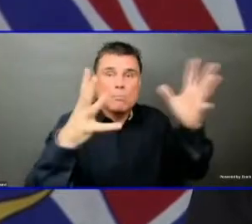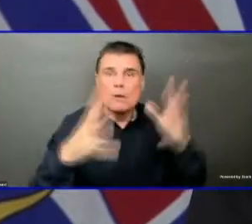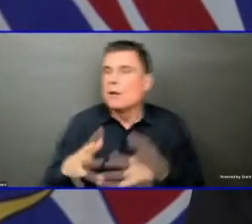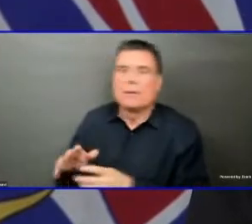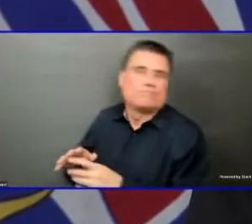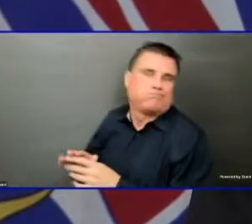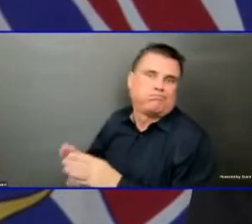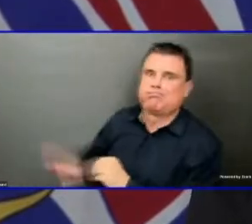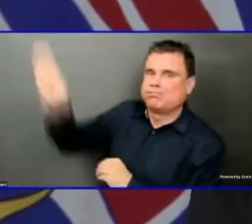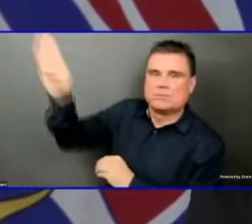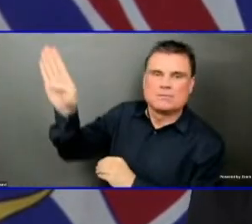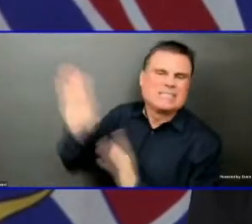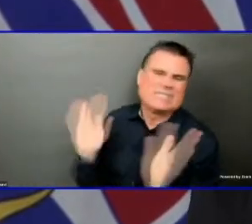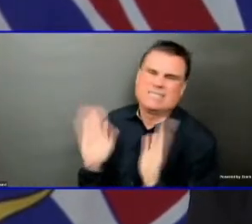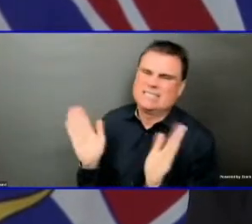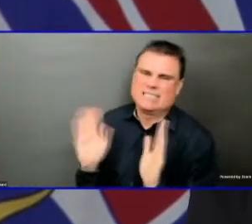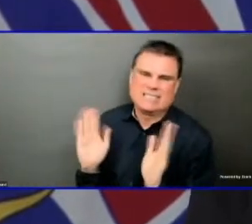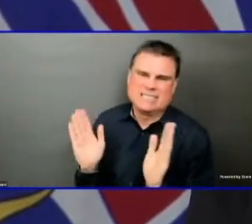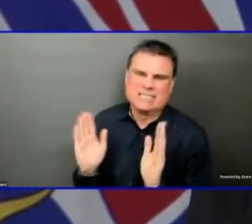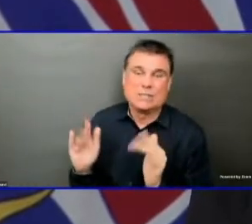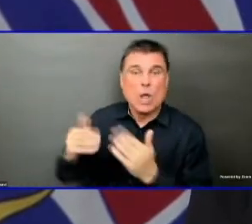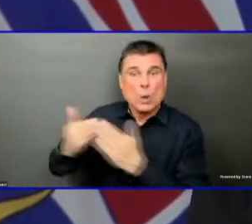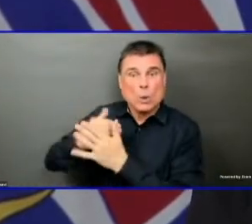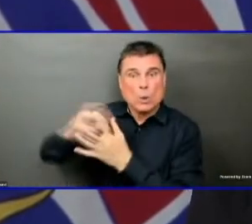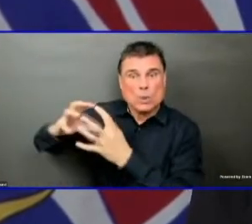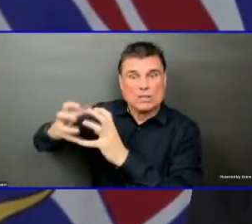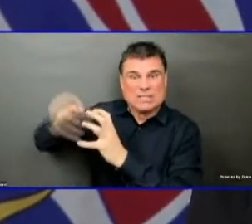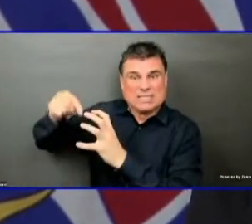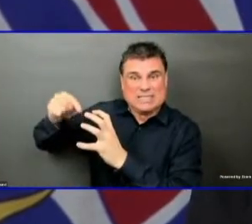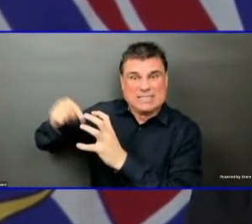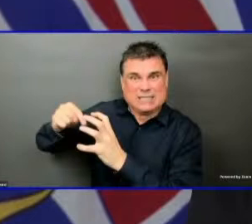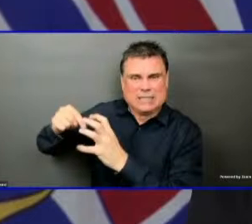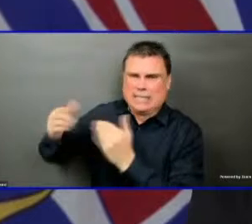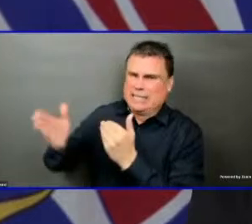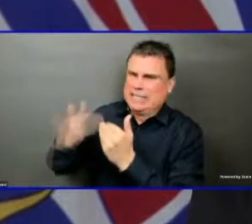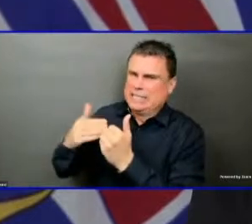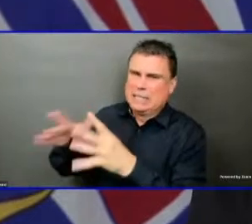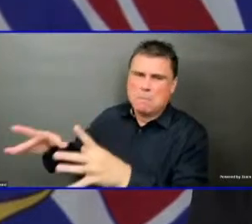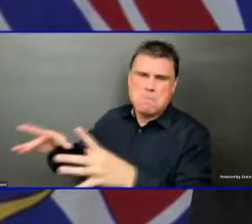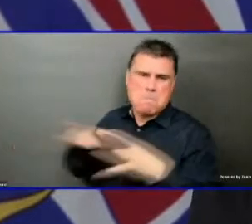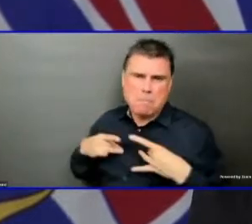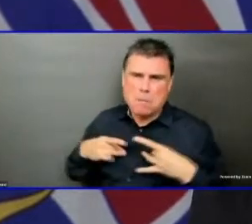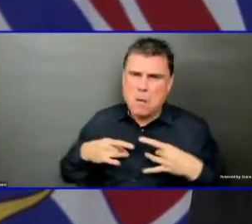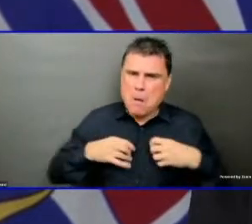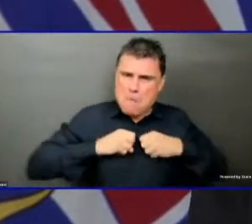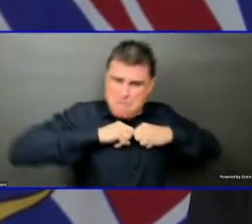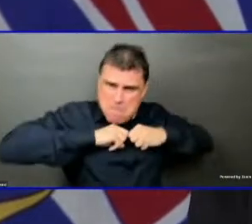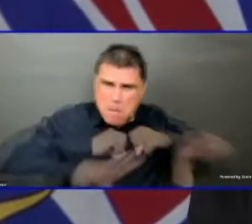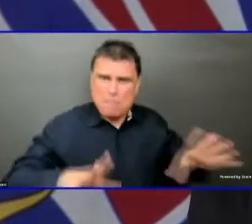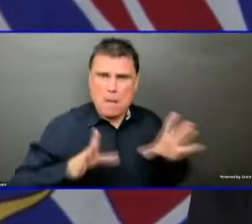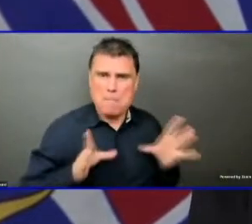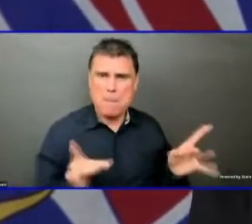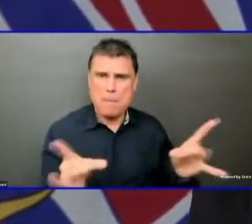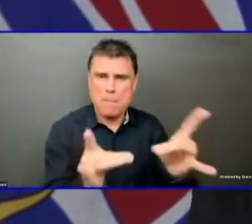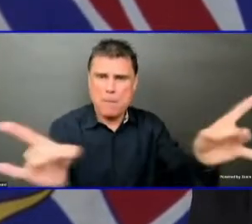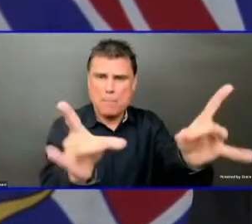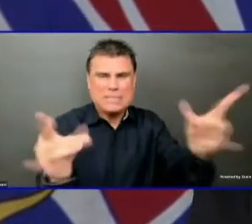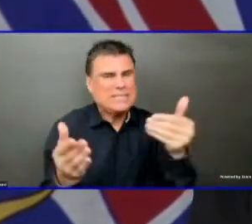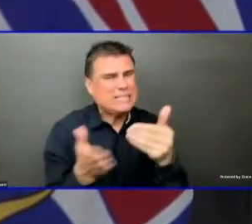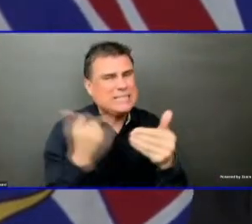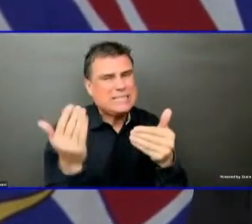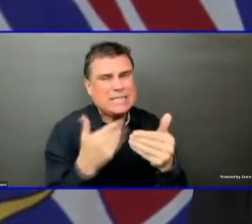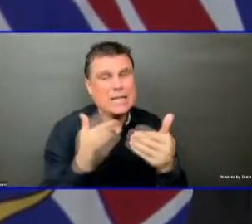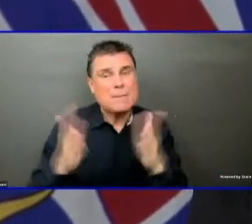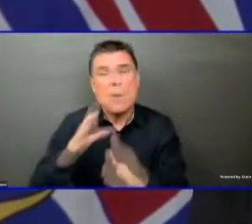Seeing one more friend, having one birthday party with those outside our household is all that it may take in our